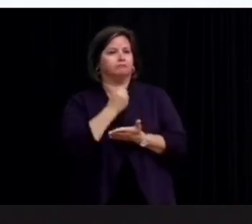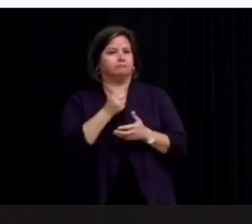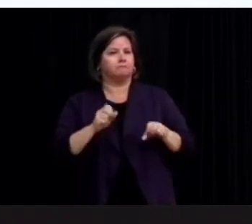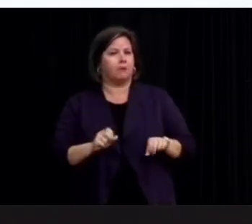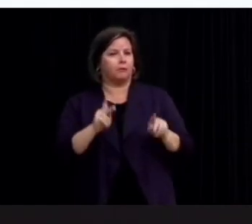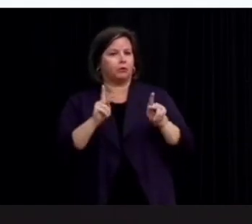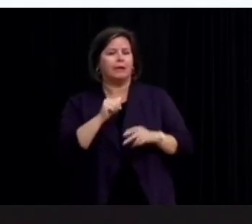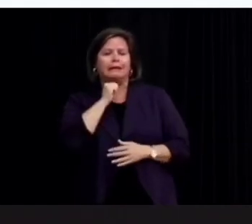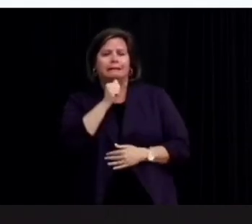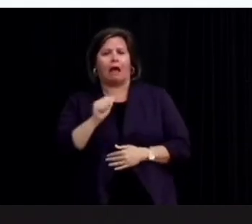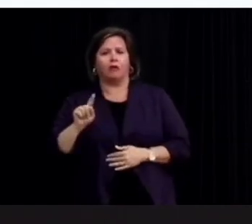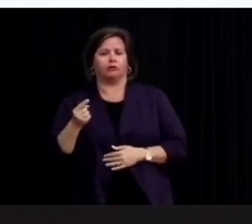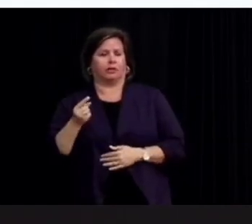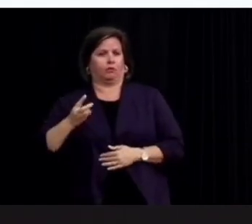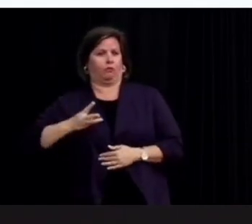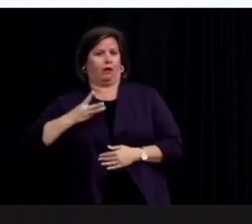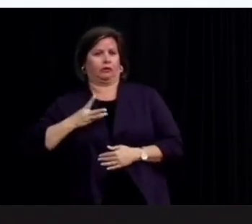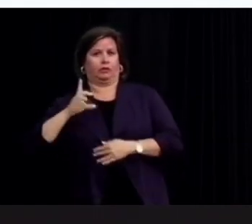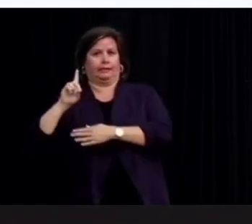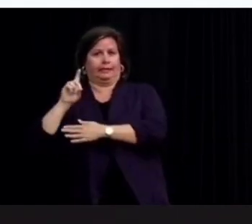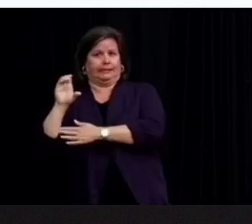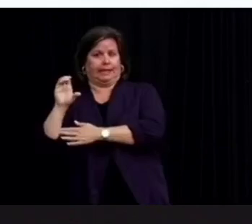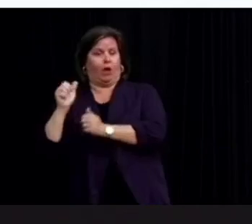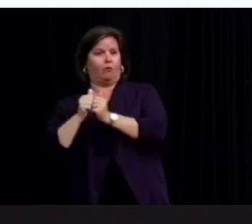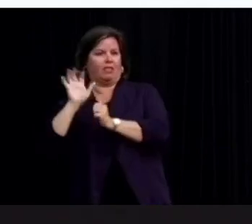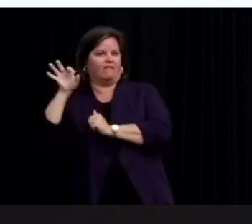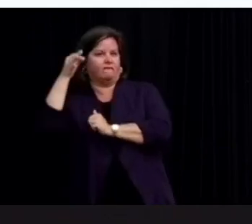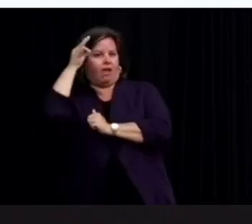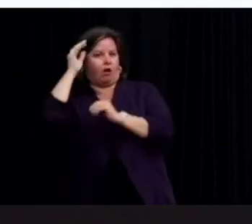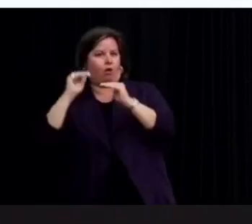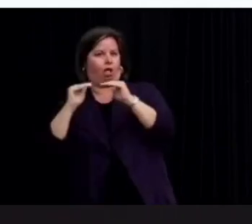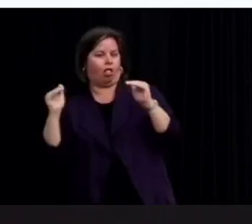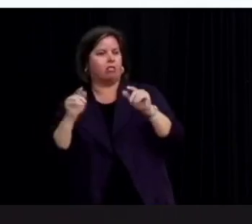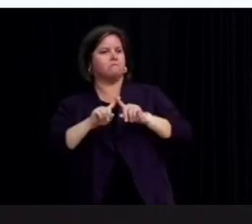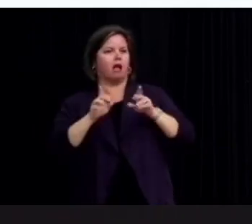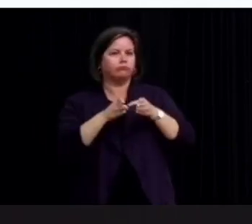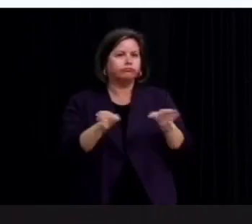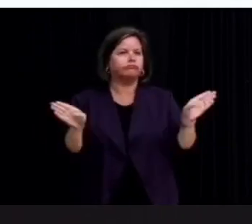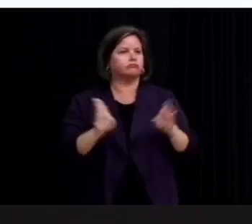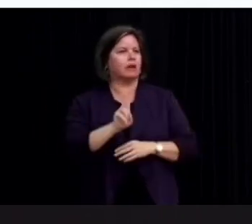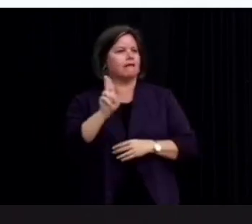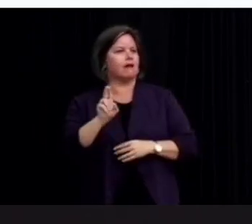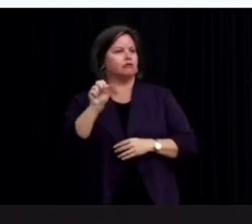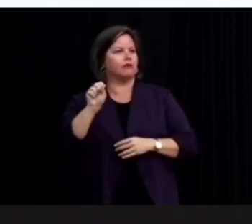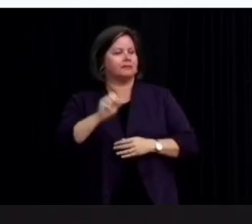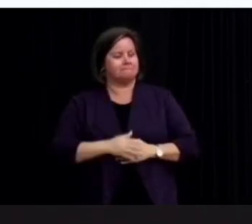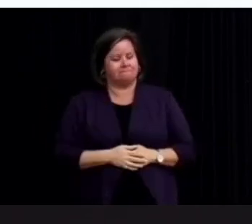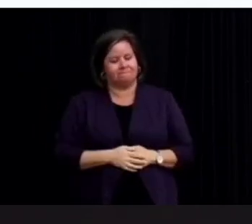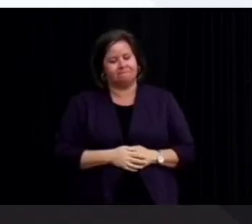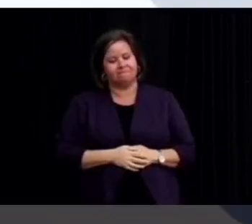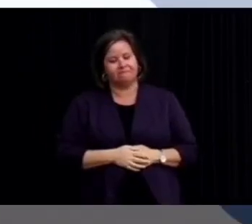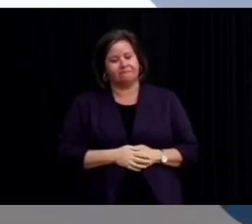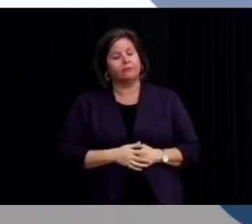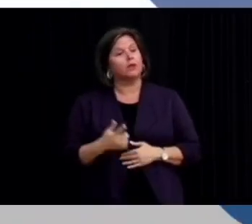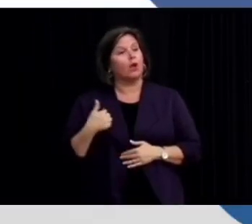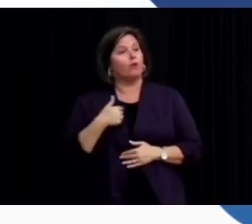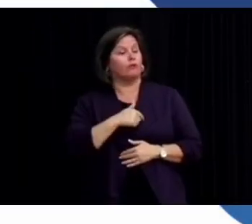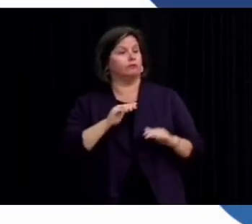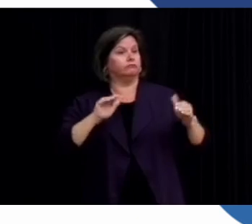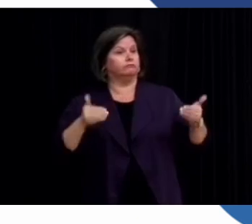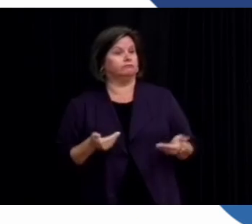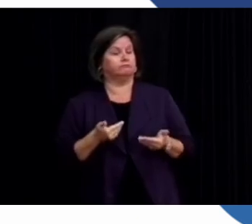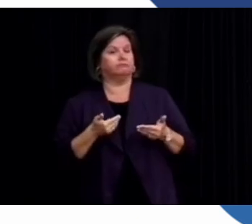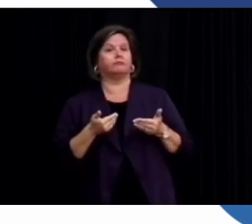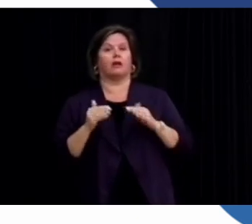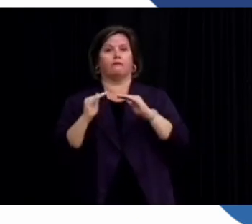just in Washington, D.C. on the federal level, but also around the country. So we have introduced our Fair Housing